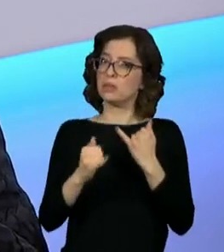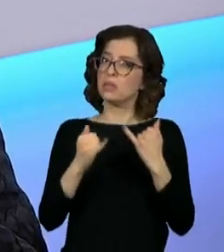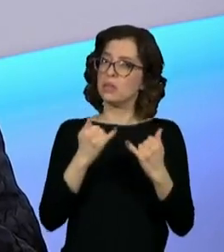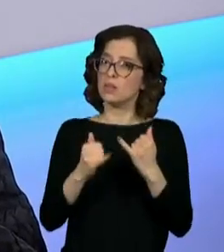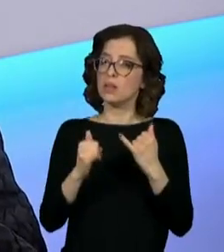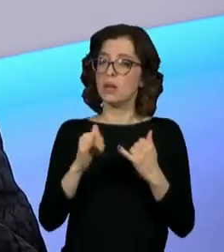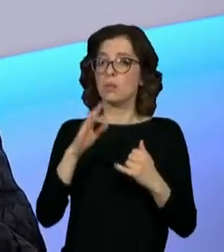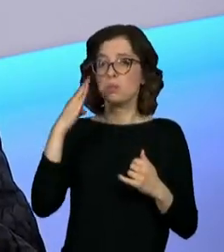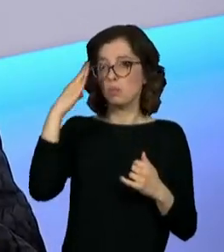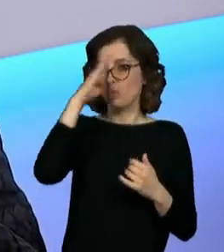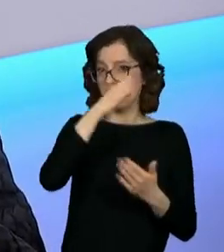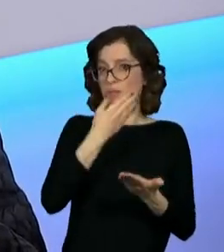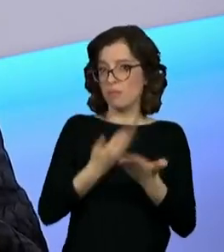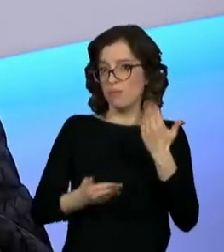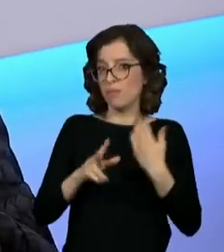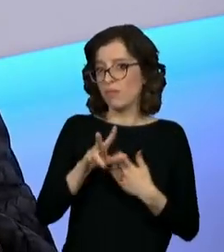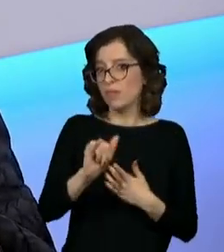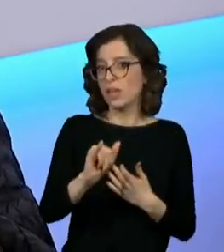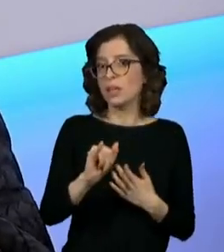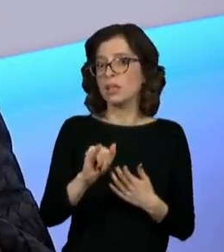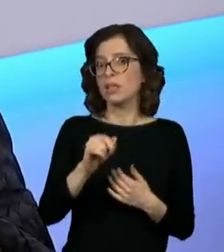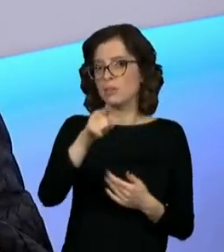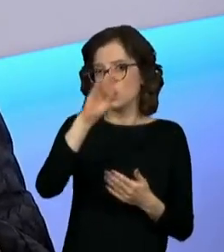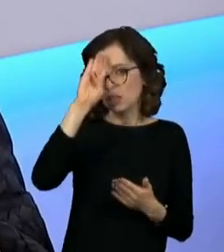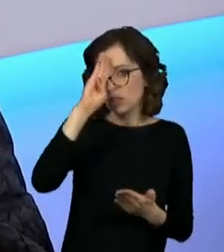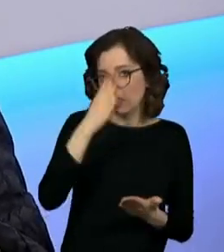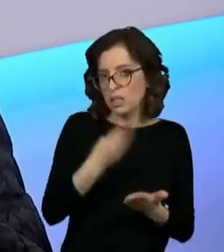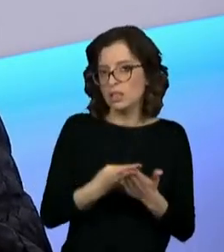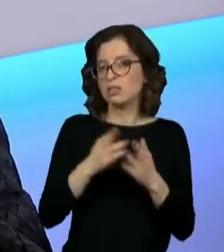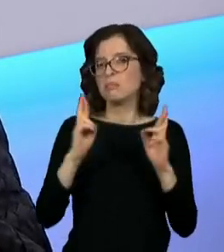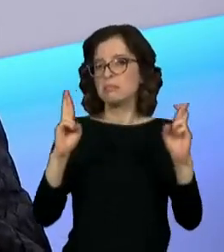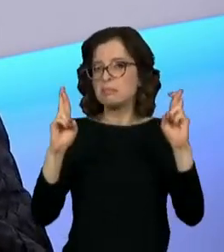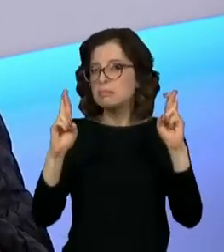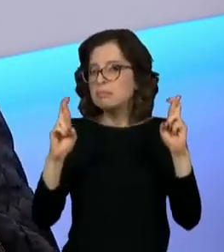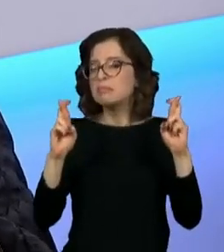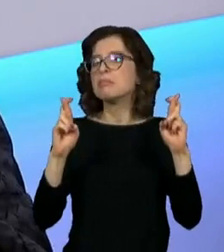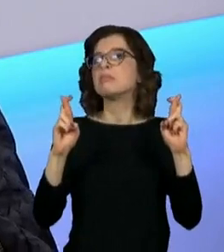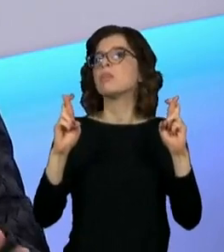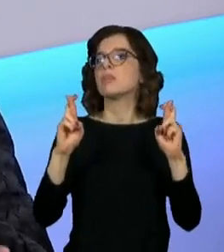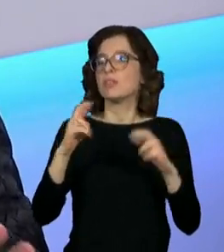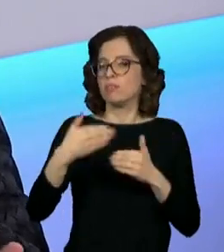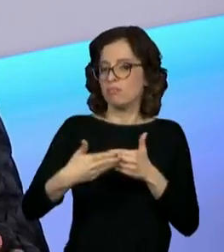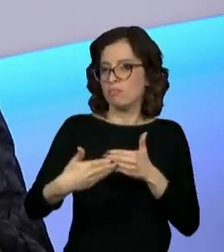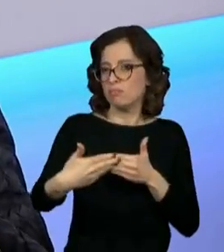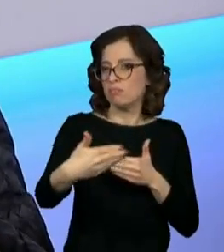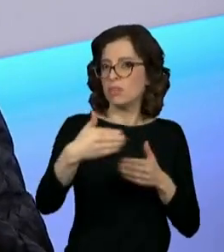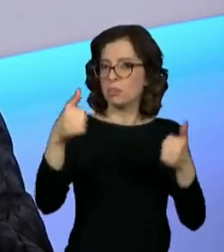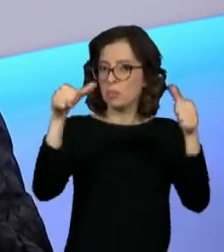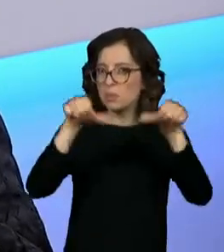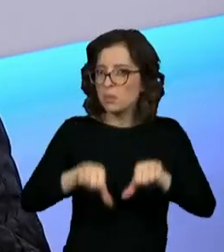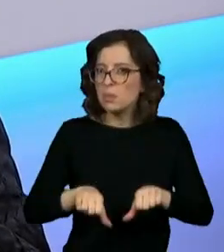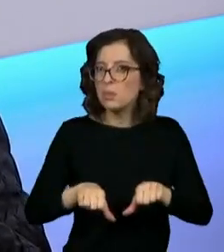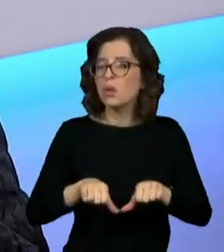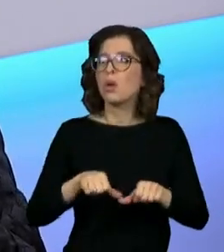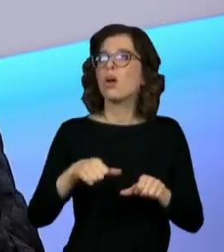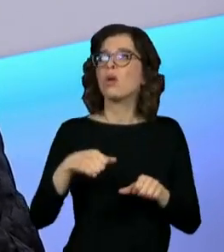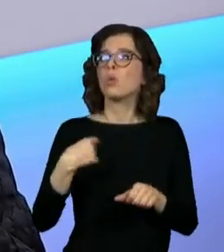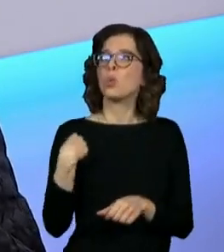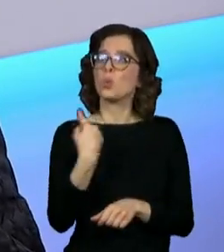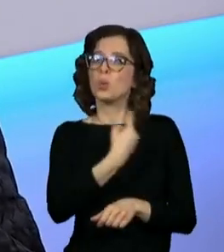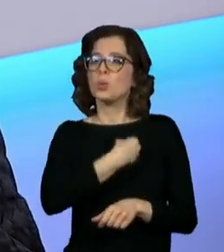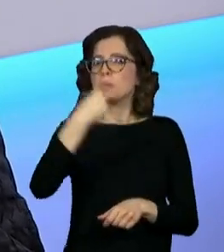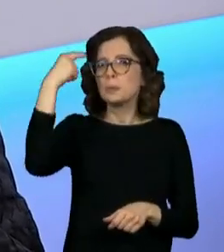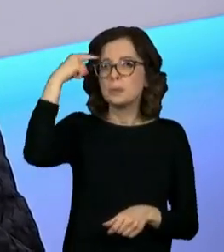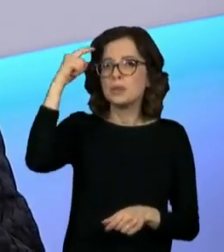O senhor partilha desse otimismo ou será que o pior ainda está por vir e a gente está se deixando levar muito facilmente por vitórias de curto